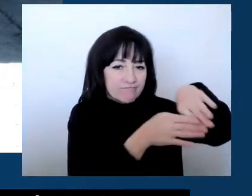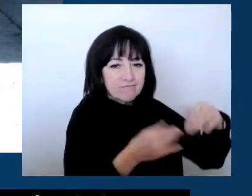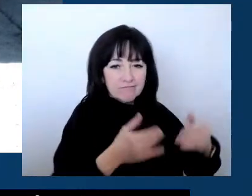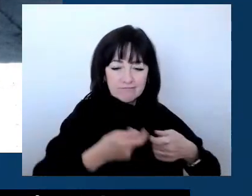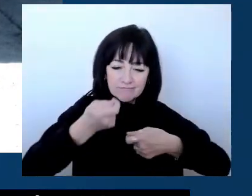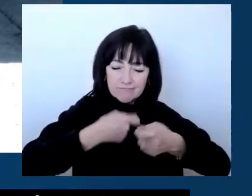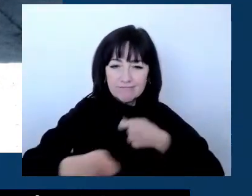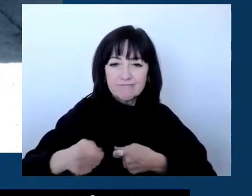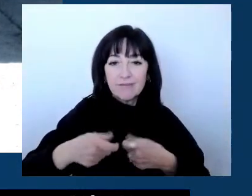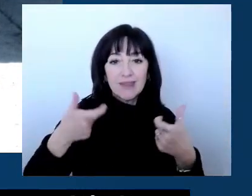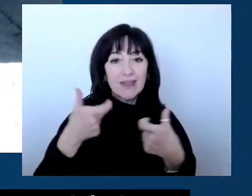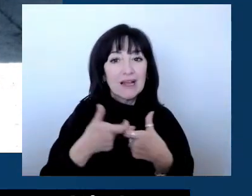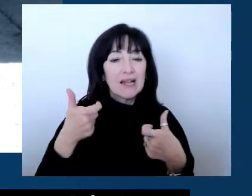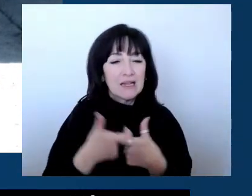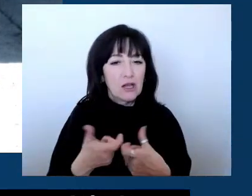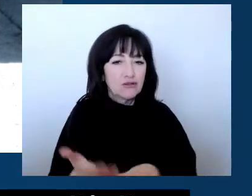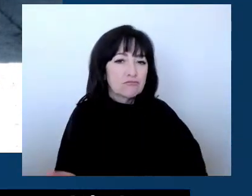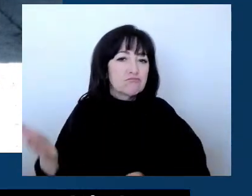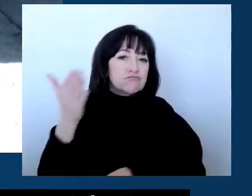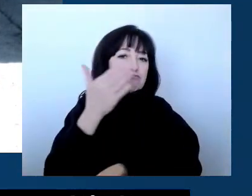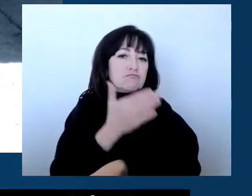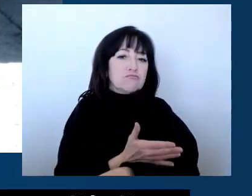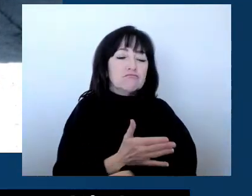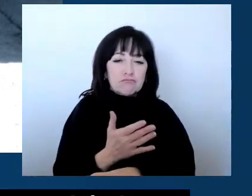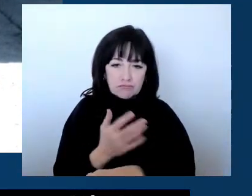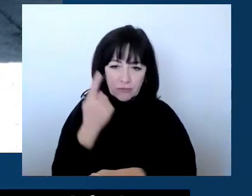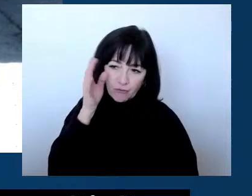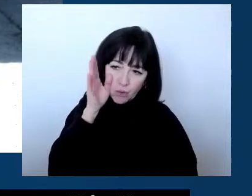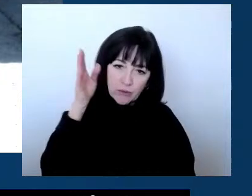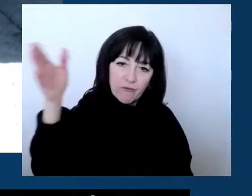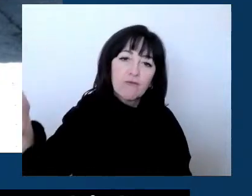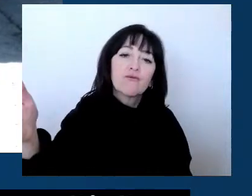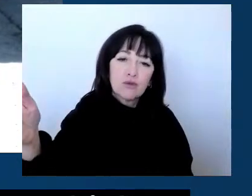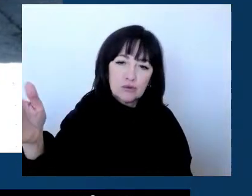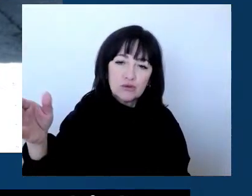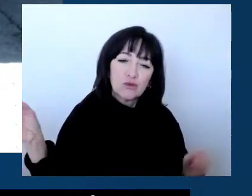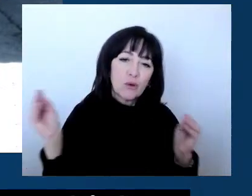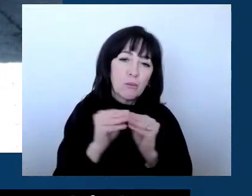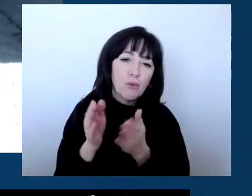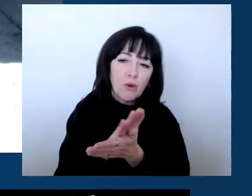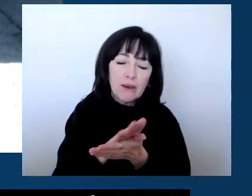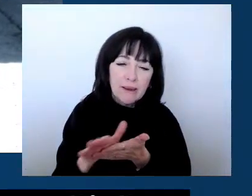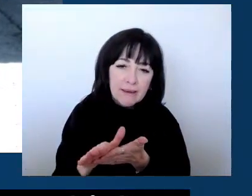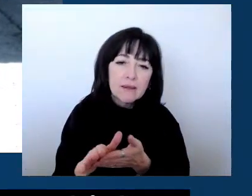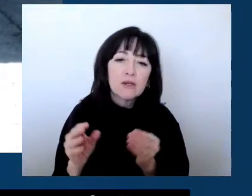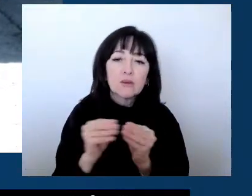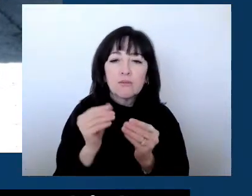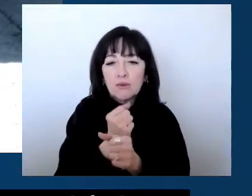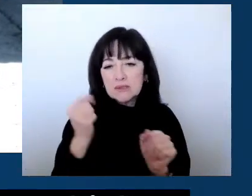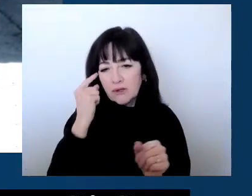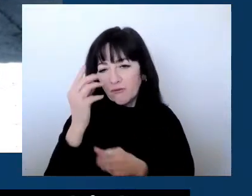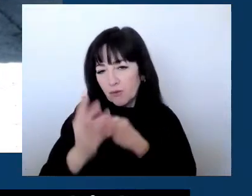so I want to thank everybody who's had an opportunity, who's had a hand in making that available in the House and the Senate